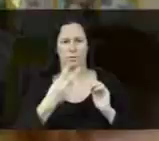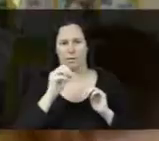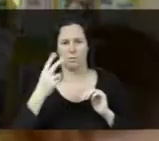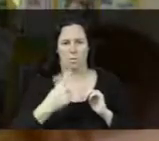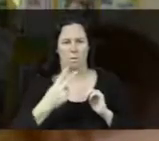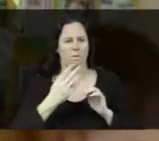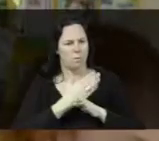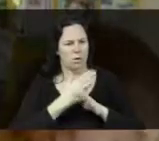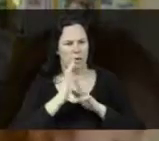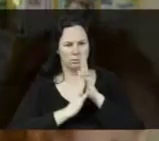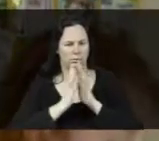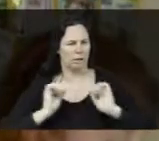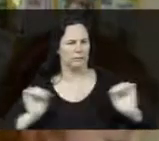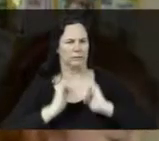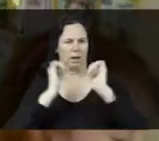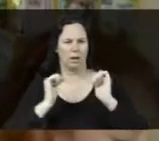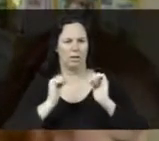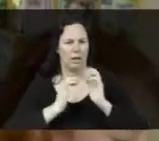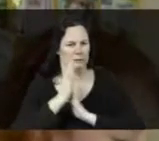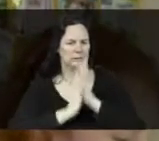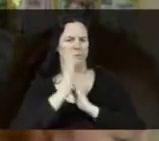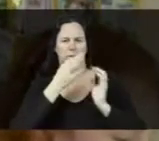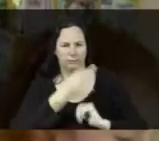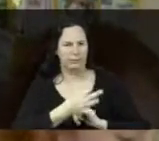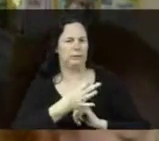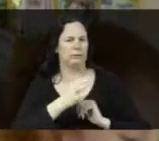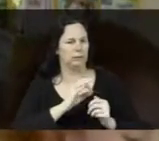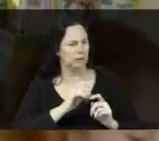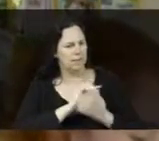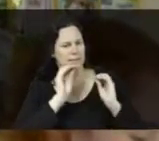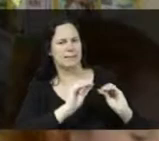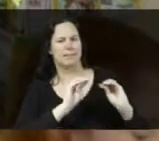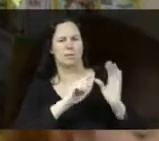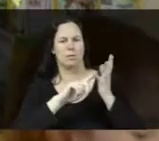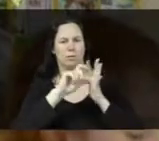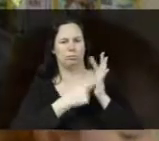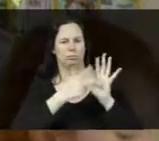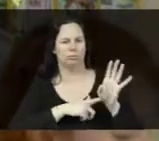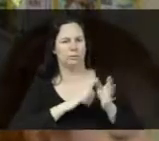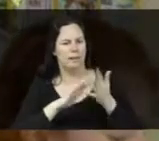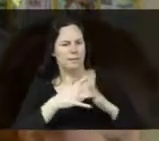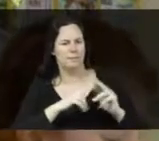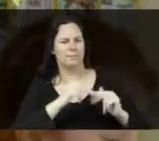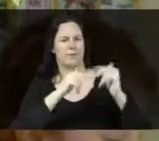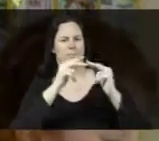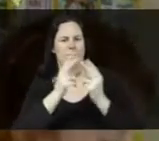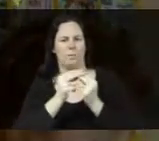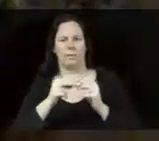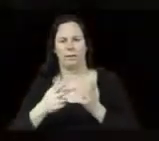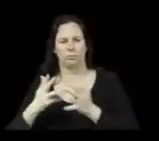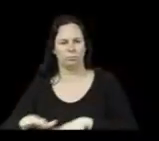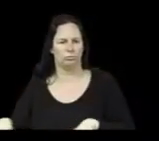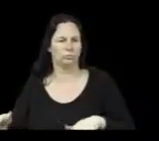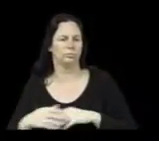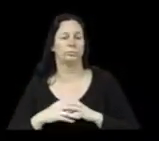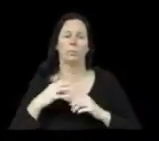working on a range of exercises from speech and sensory activities to teach Audrey what comes naturally for most typically developing